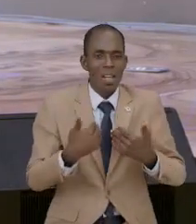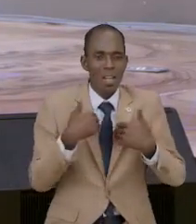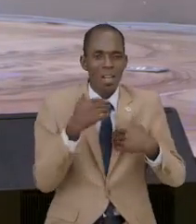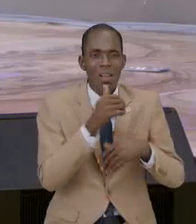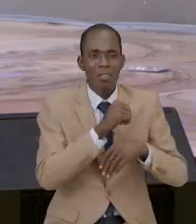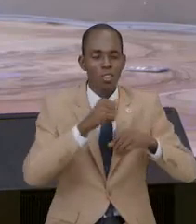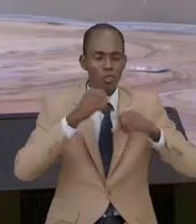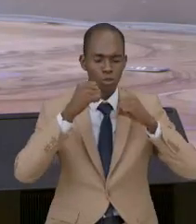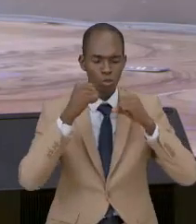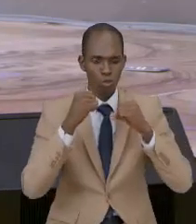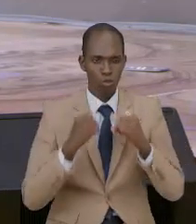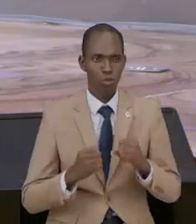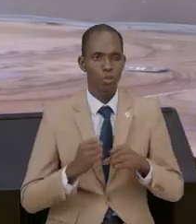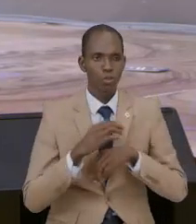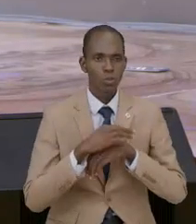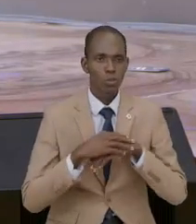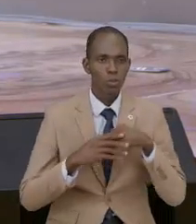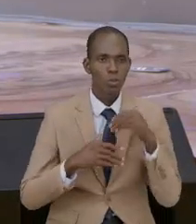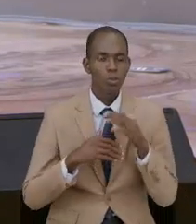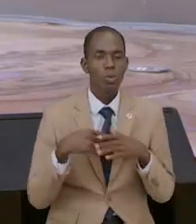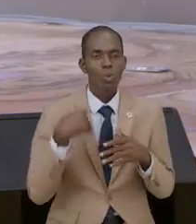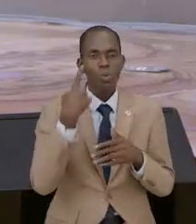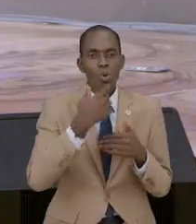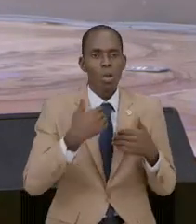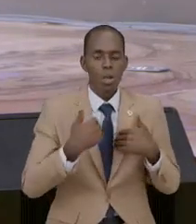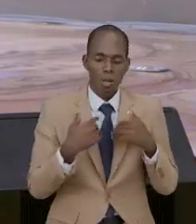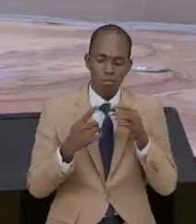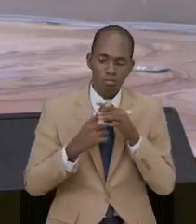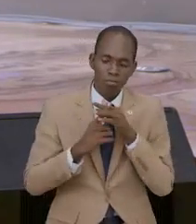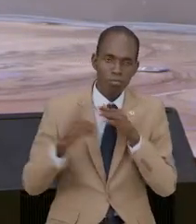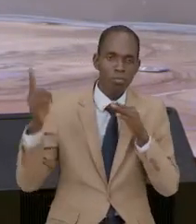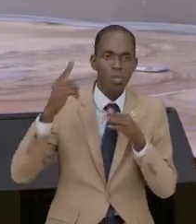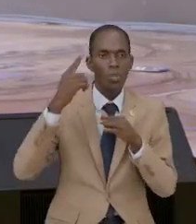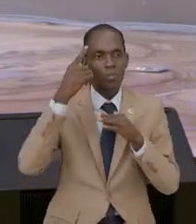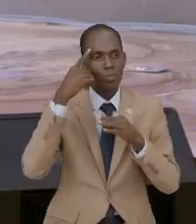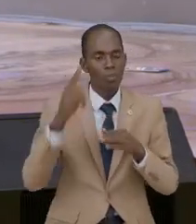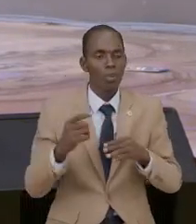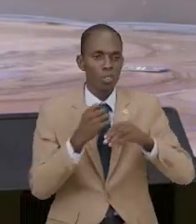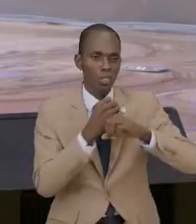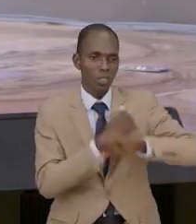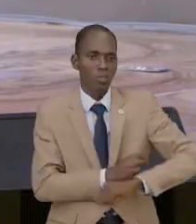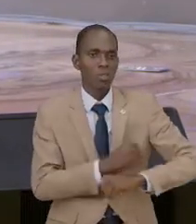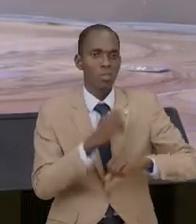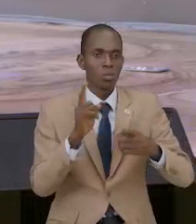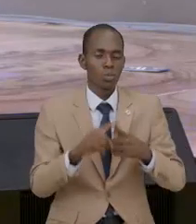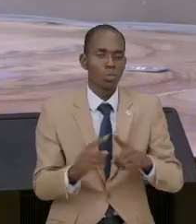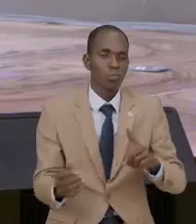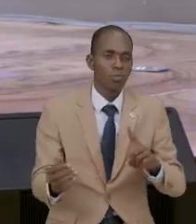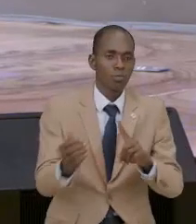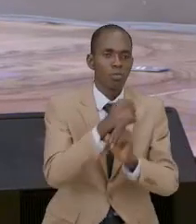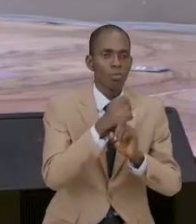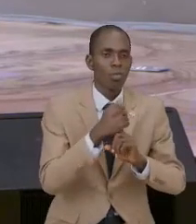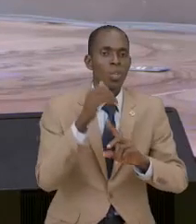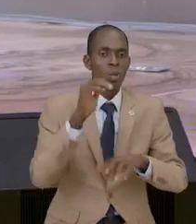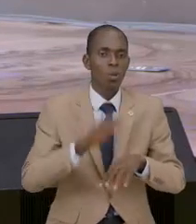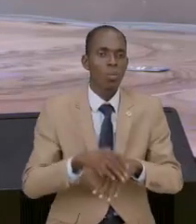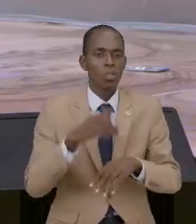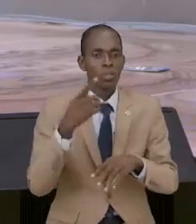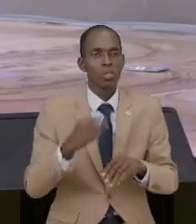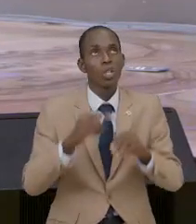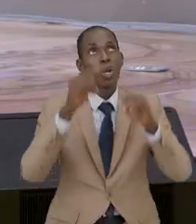strong consolation, who have fled for refuge to lay hold on the